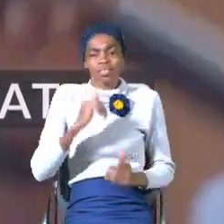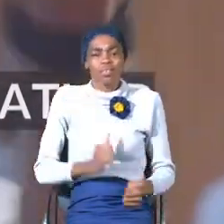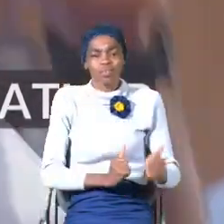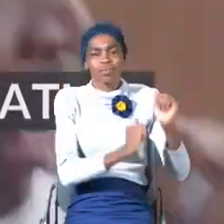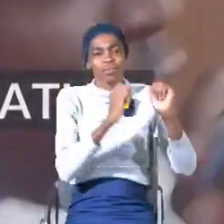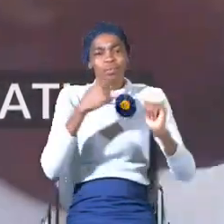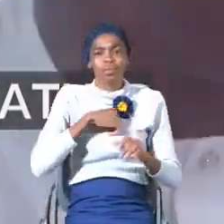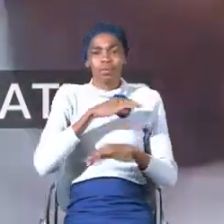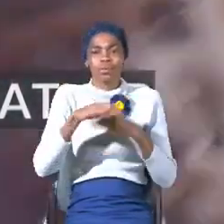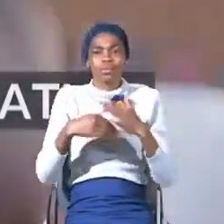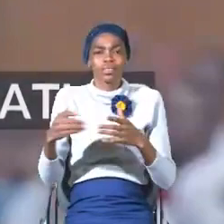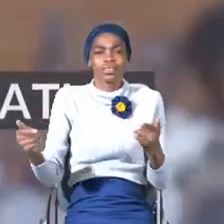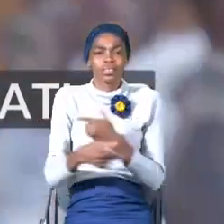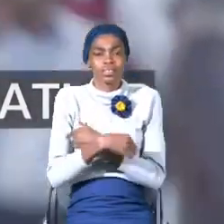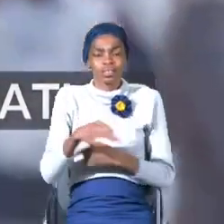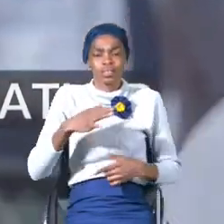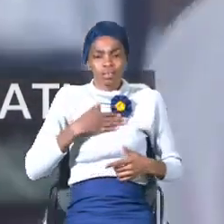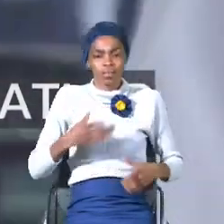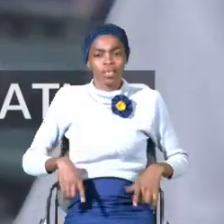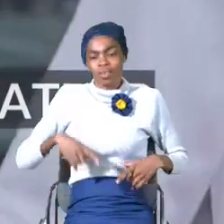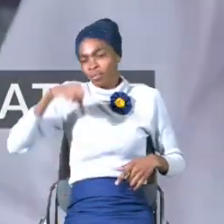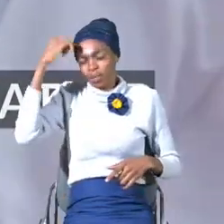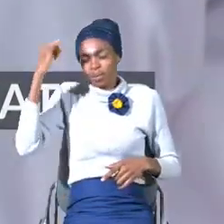life, because I dwell.